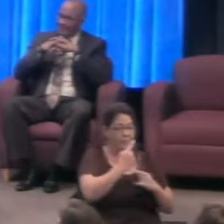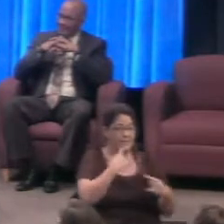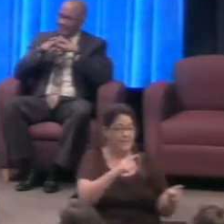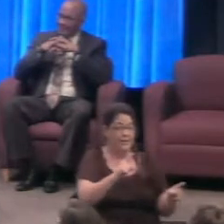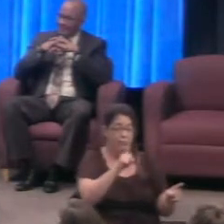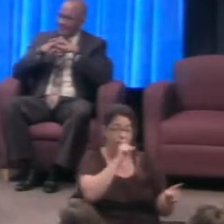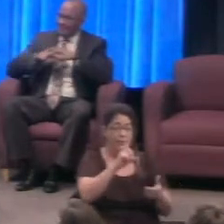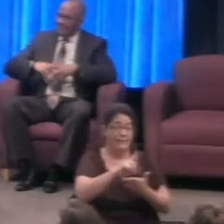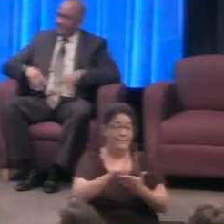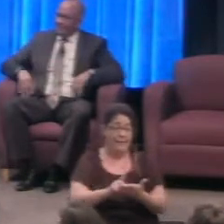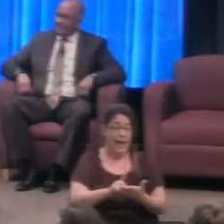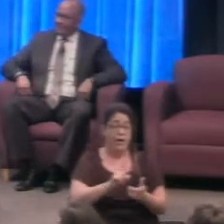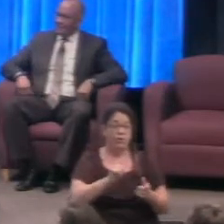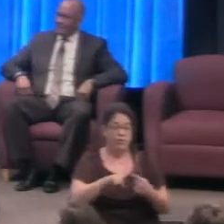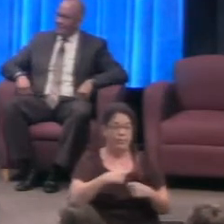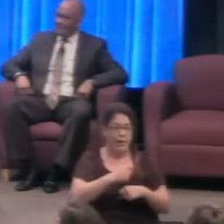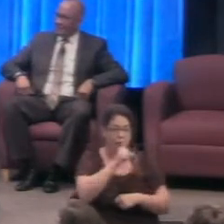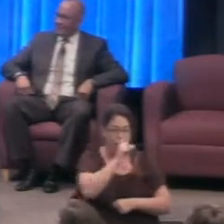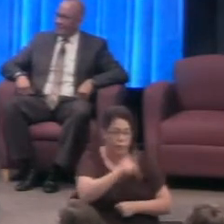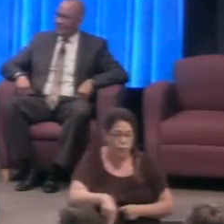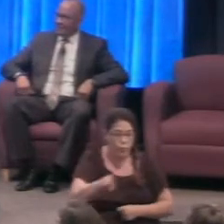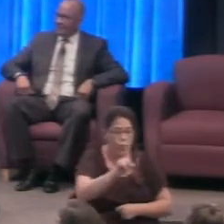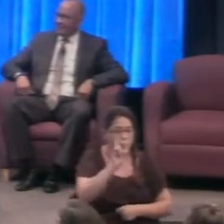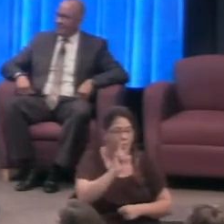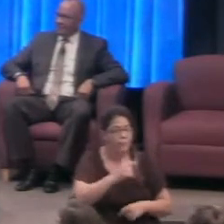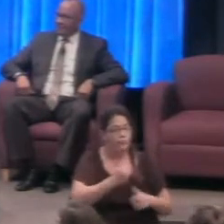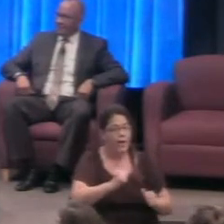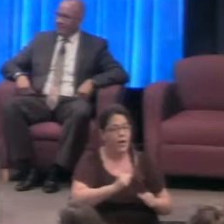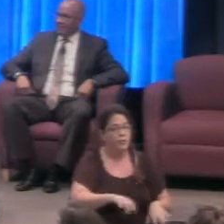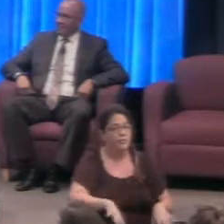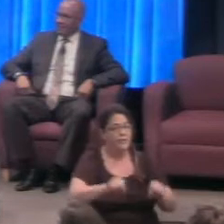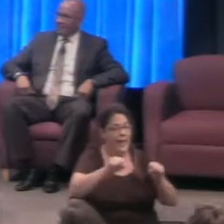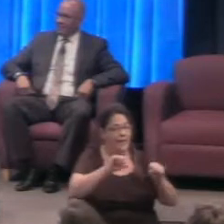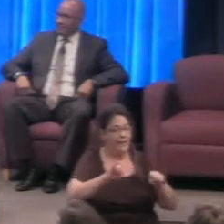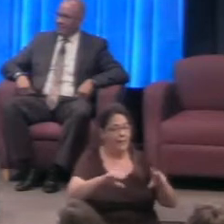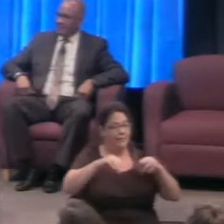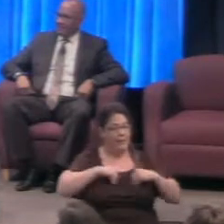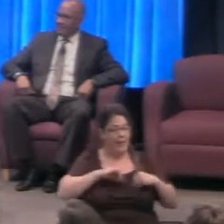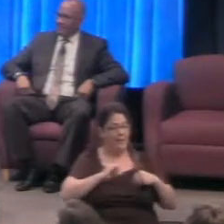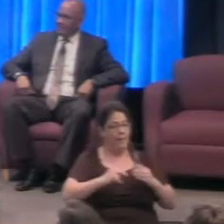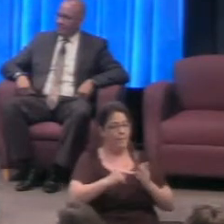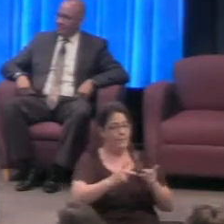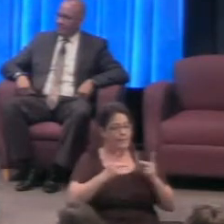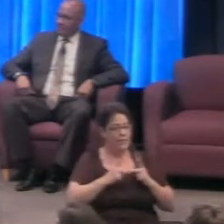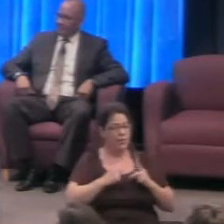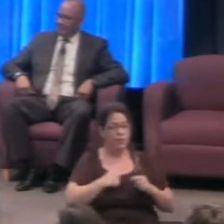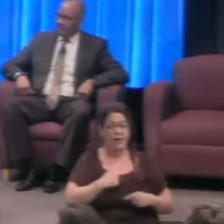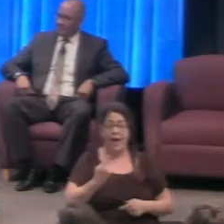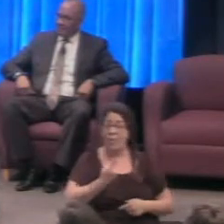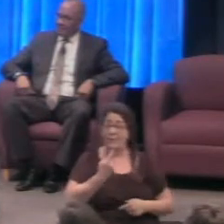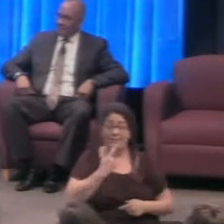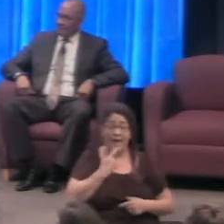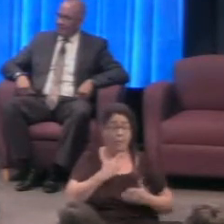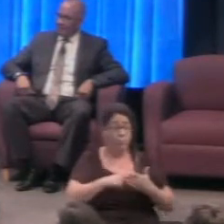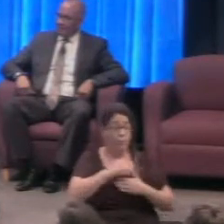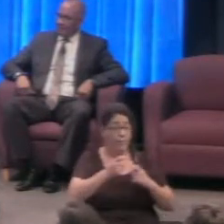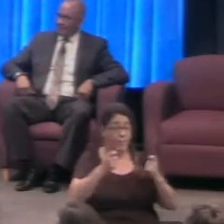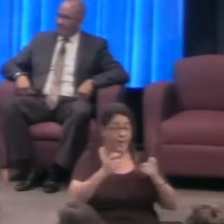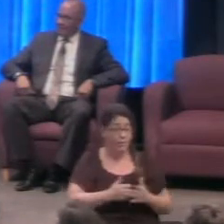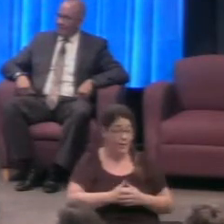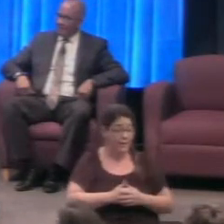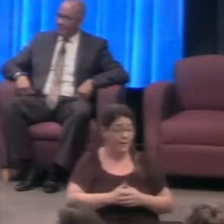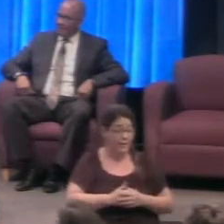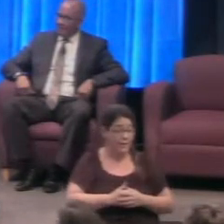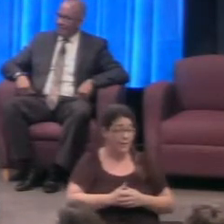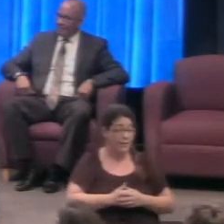designed to make sure that you'll take a position and defend it. And I tell people, when in doubt, say program management, because everyone on the other side of